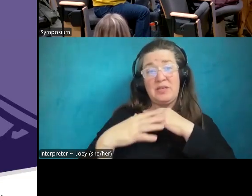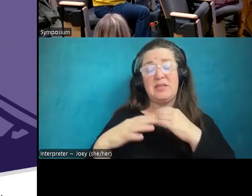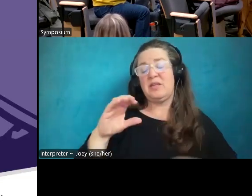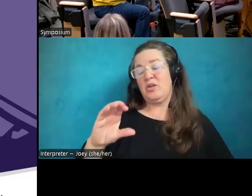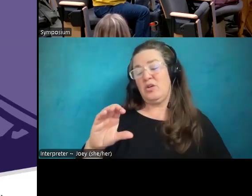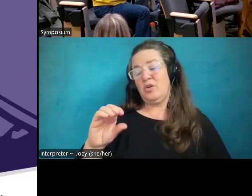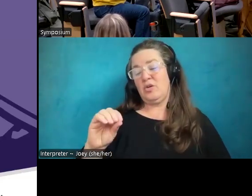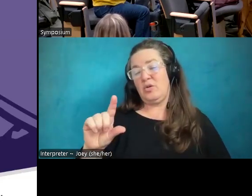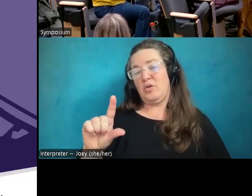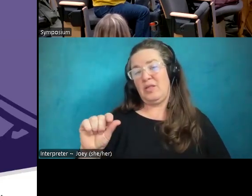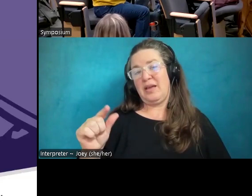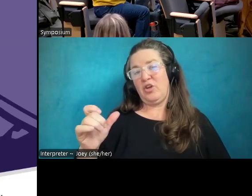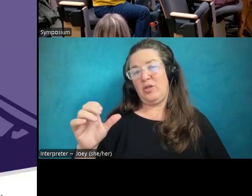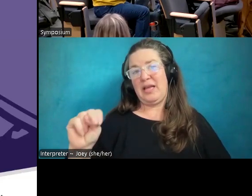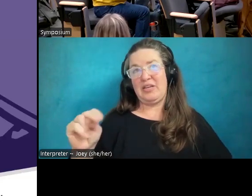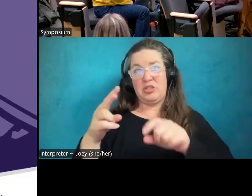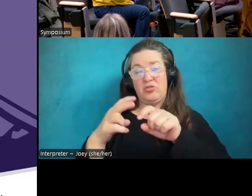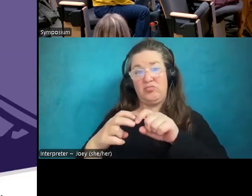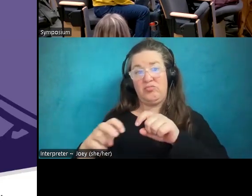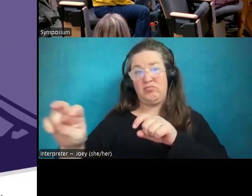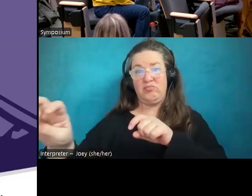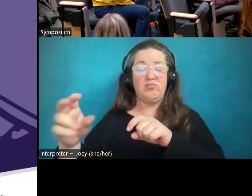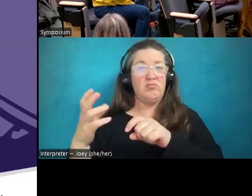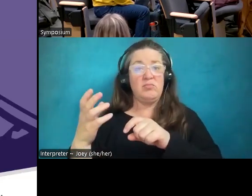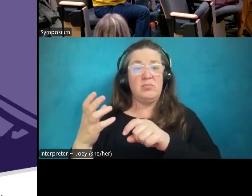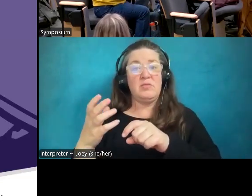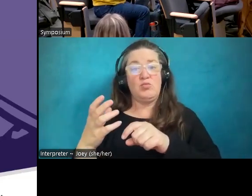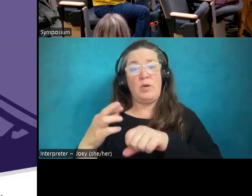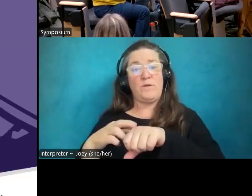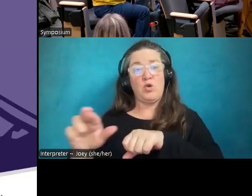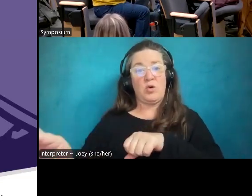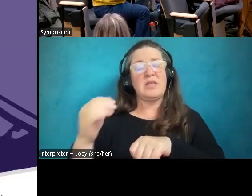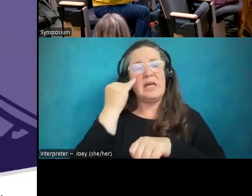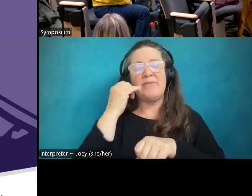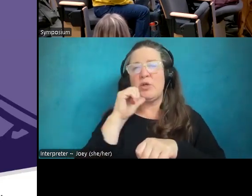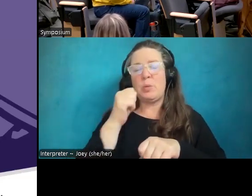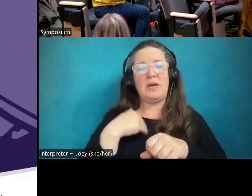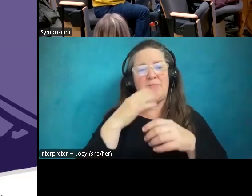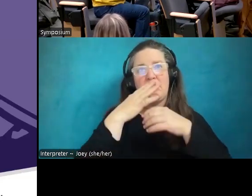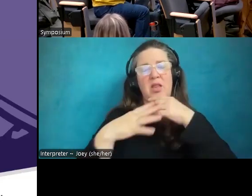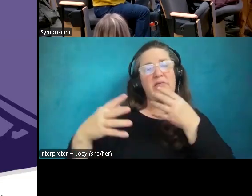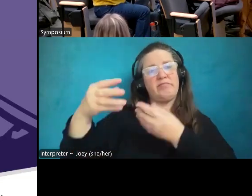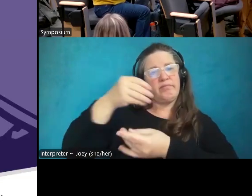have blood going into your brain, all the sticky notes,